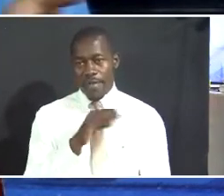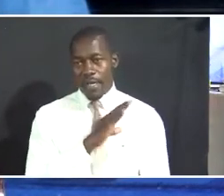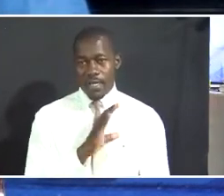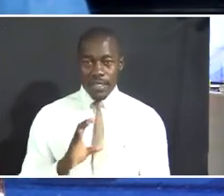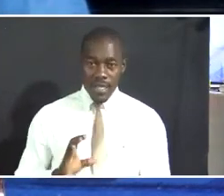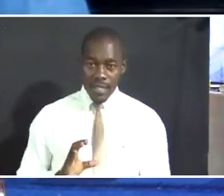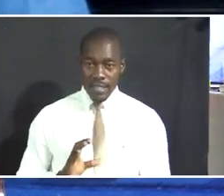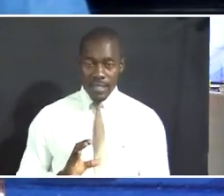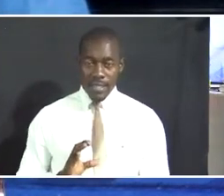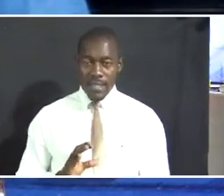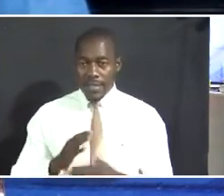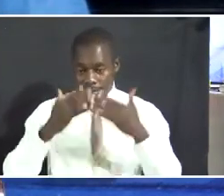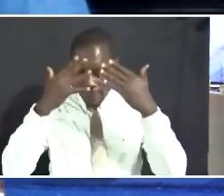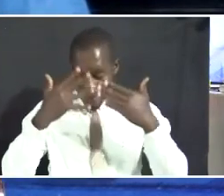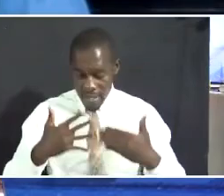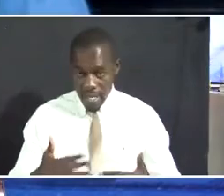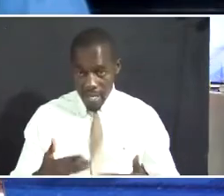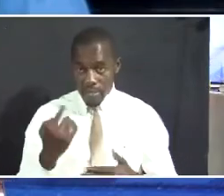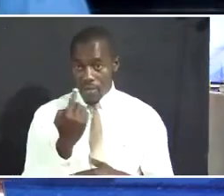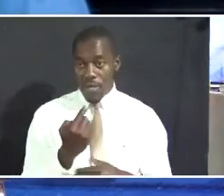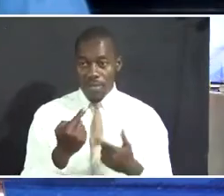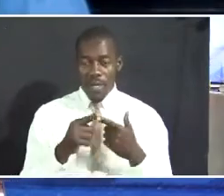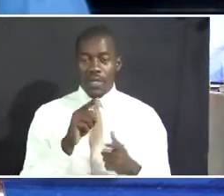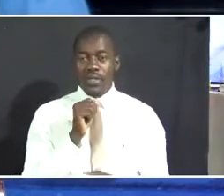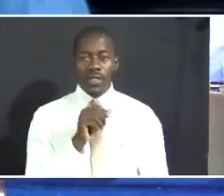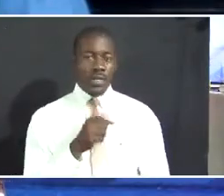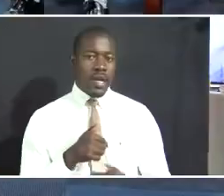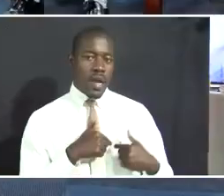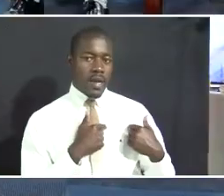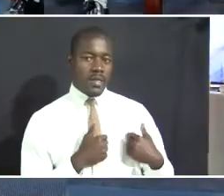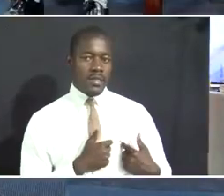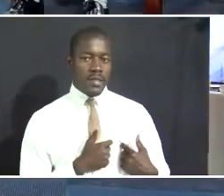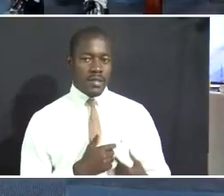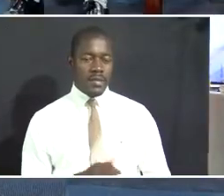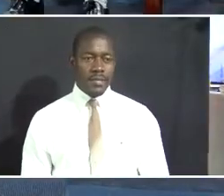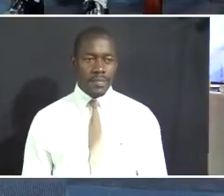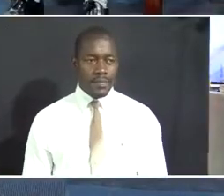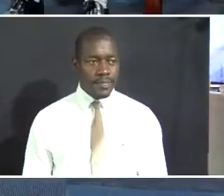that's one of the additions I just wanted to make. Okay.